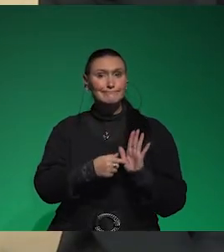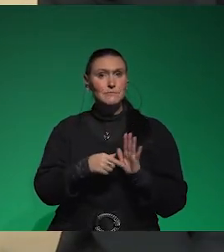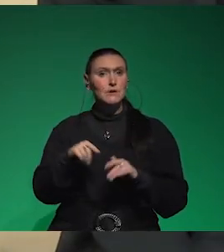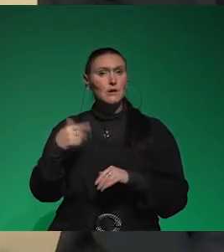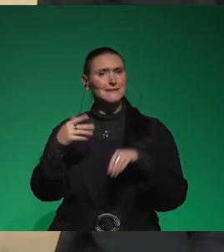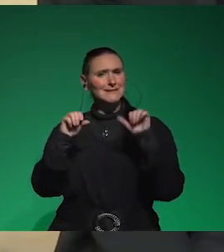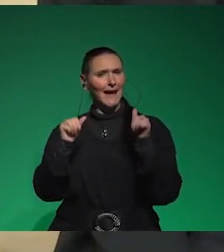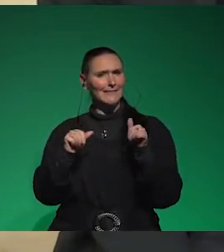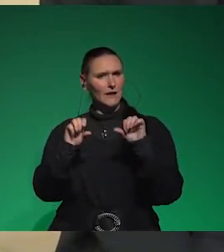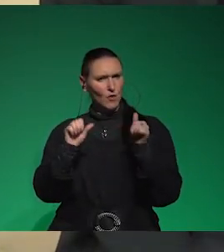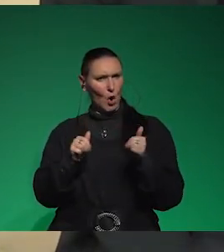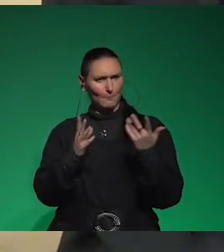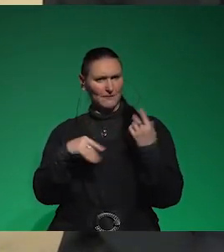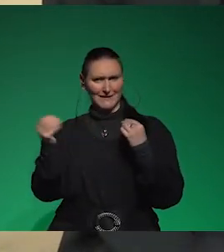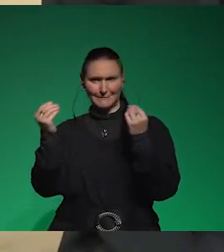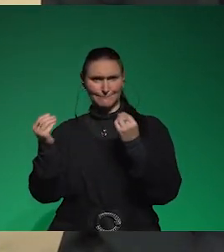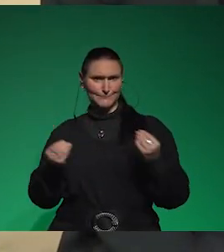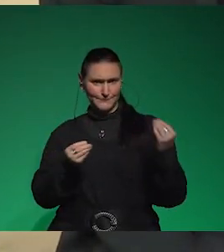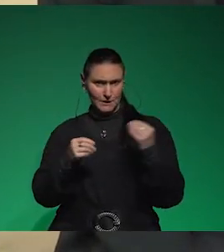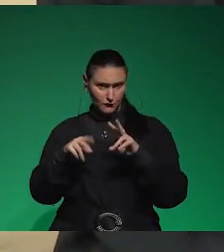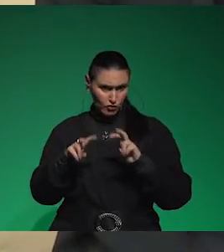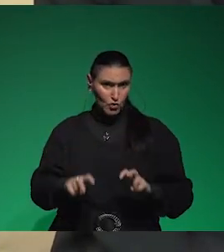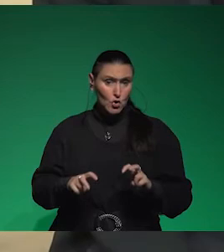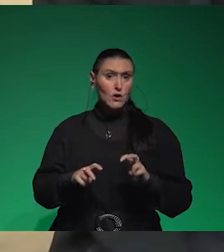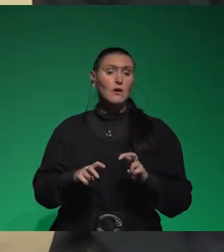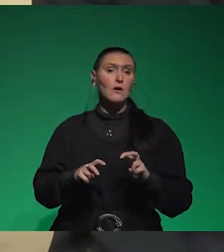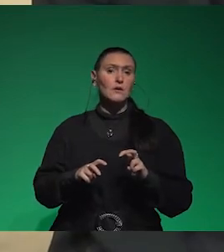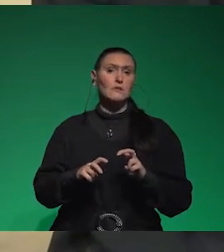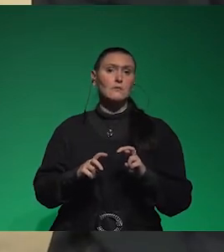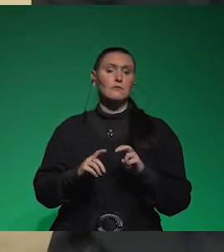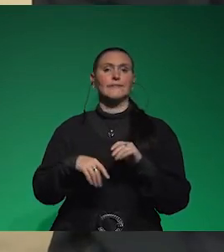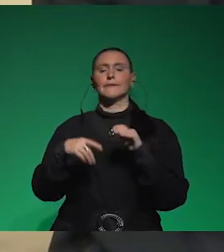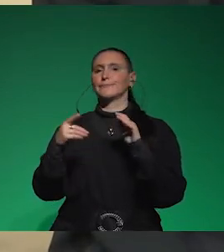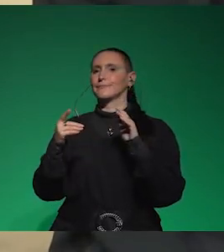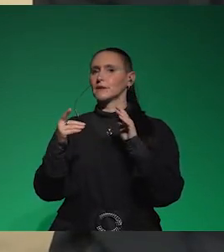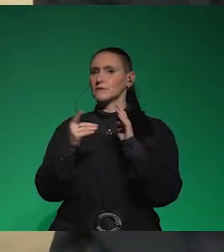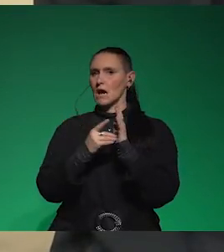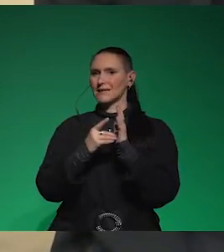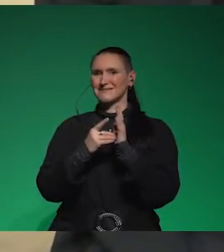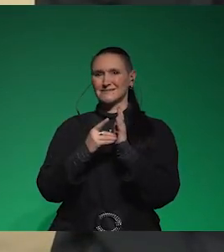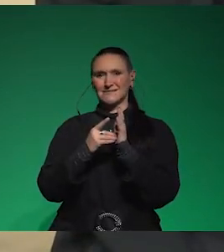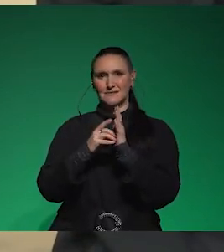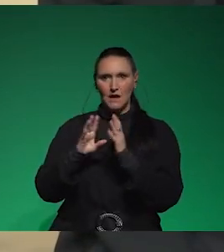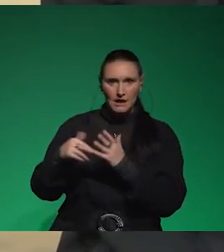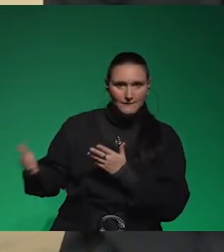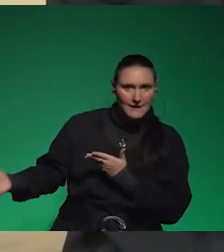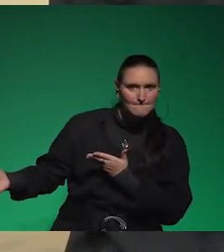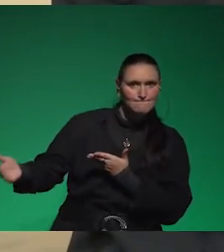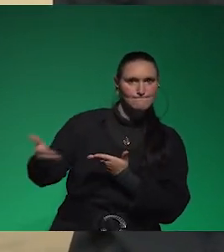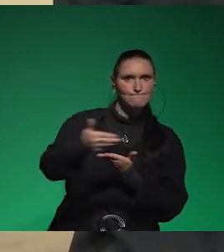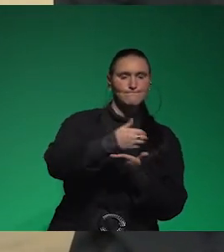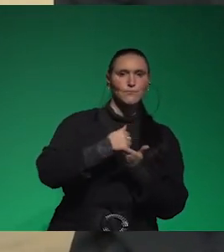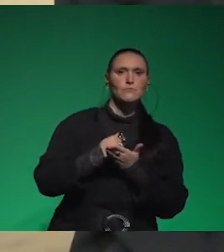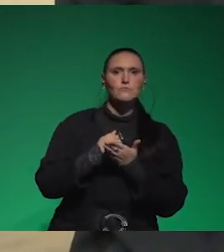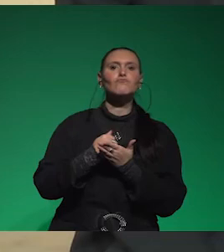And in order to do that, we needed a large number of observations, which naturally led